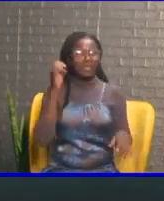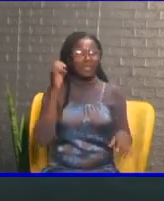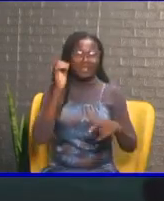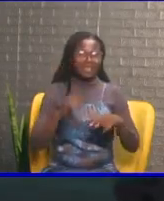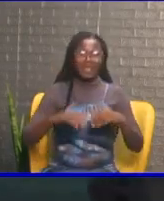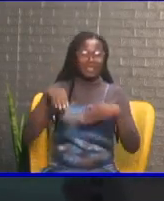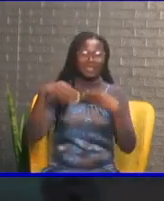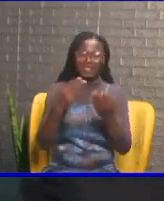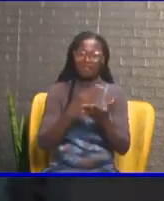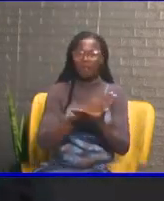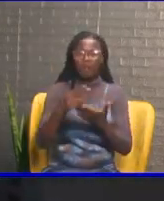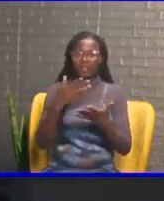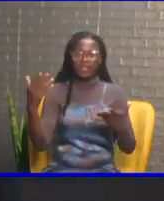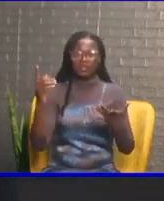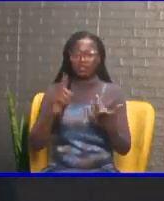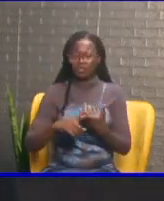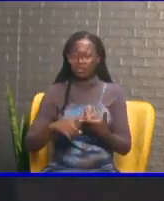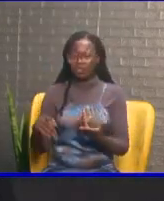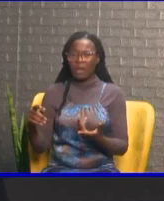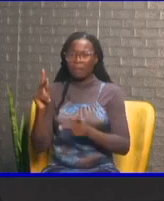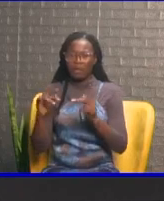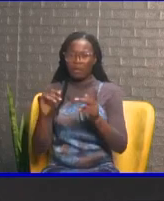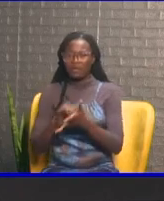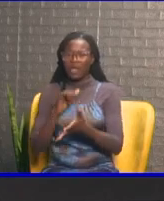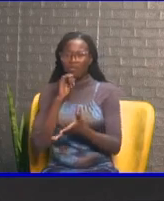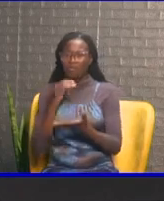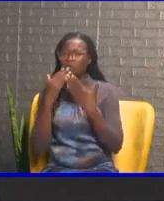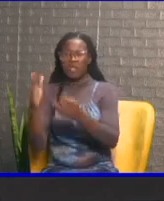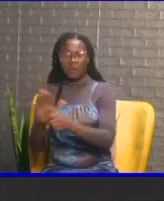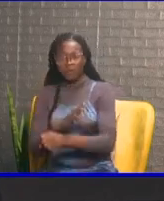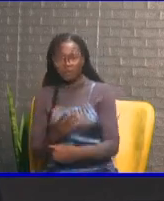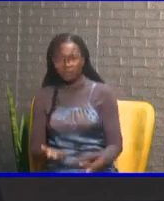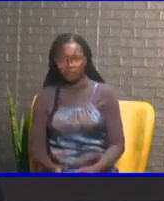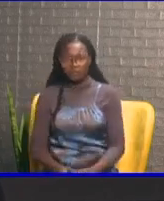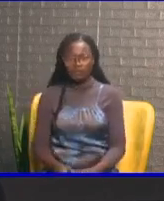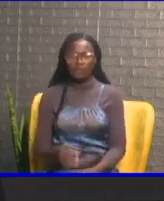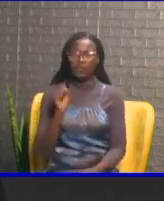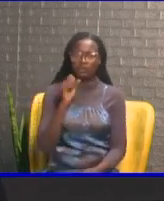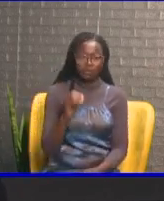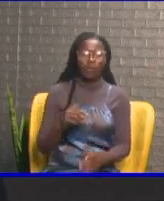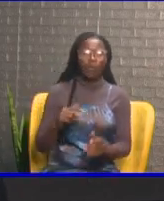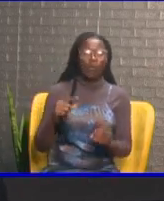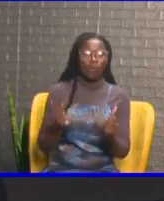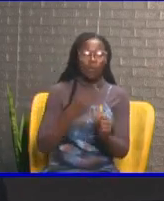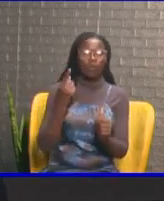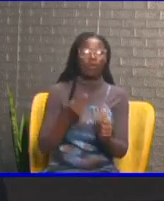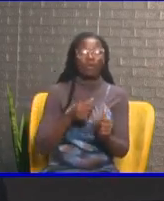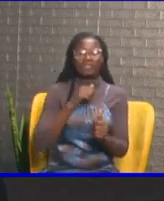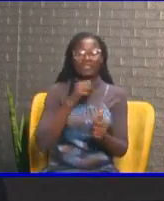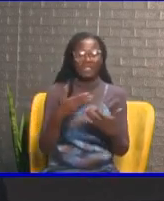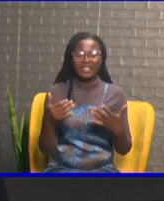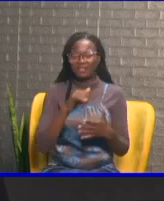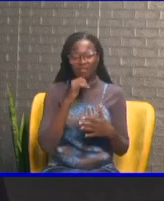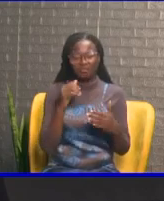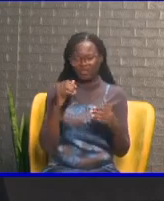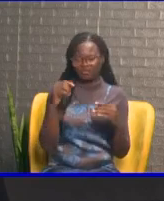And who did he say are dogs there? Paul told us. He said, whose God is their belly? In other words, once the thing doesn't sit right with him, he says, we